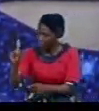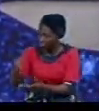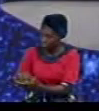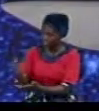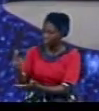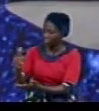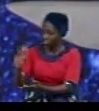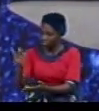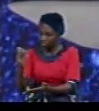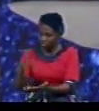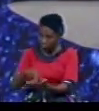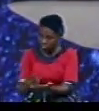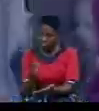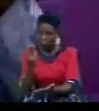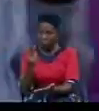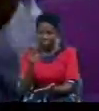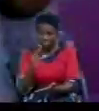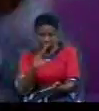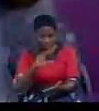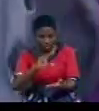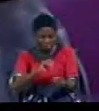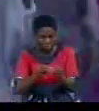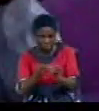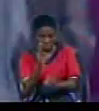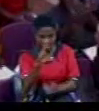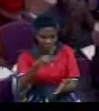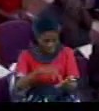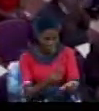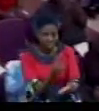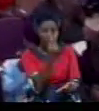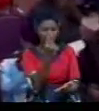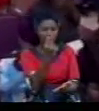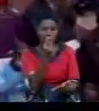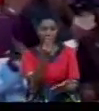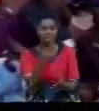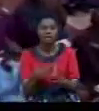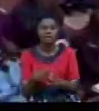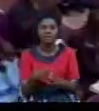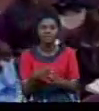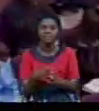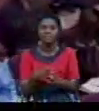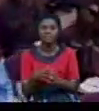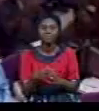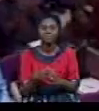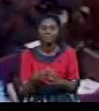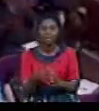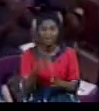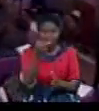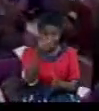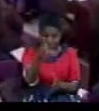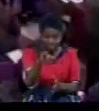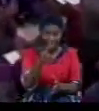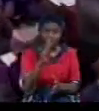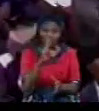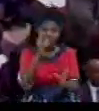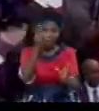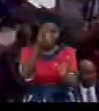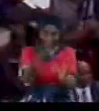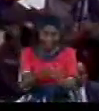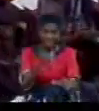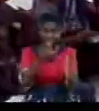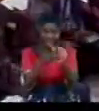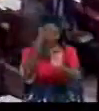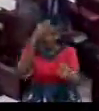she got up number three got her you are a partaker in